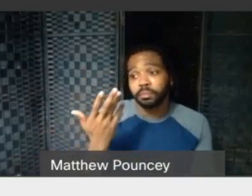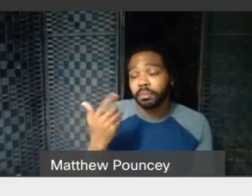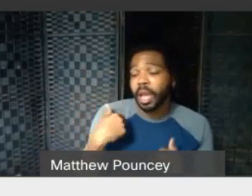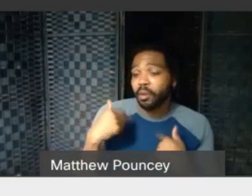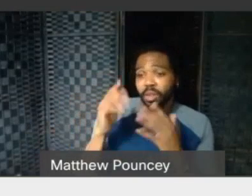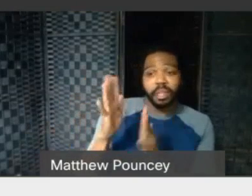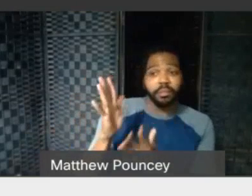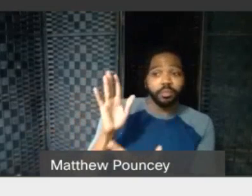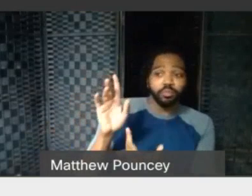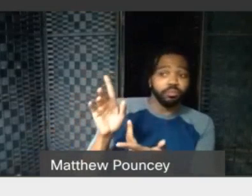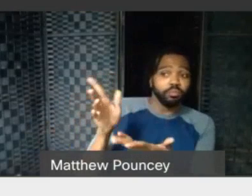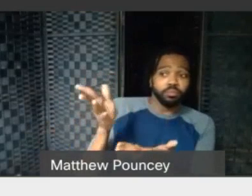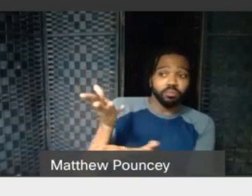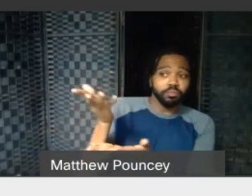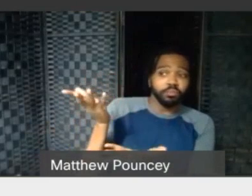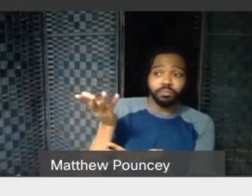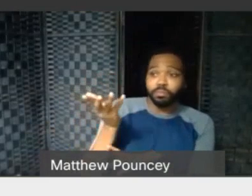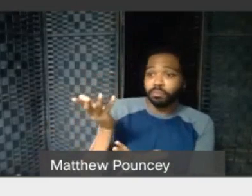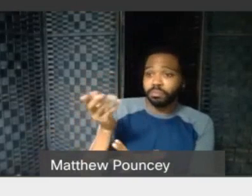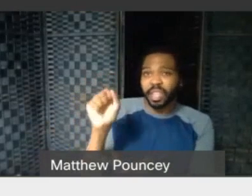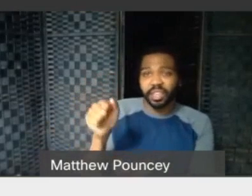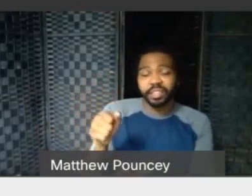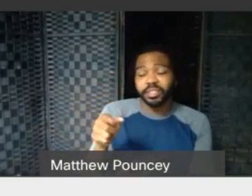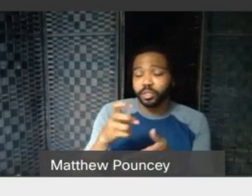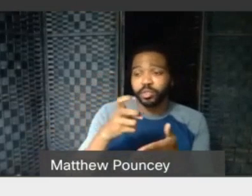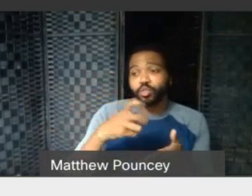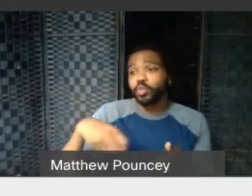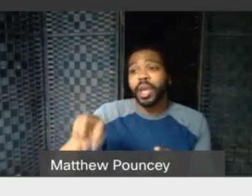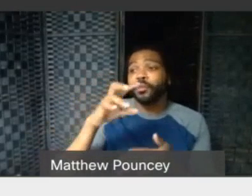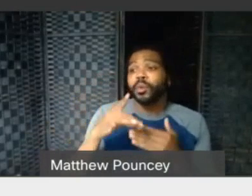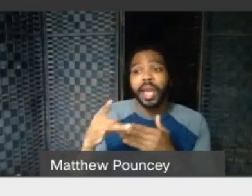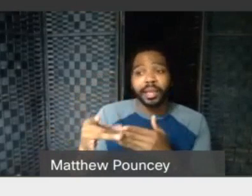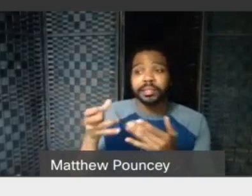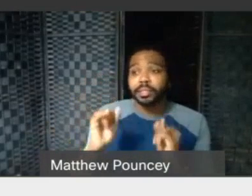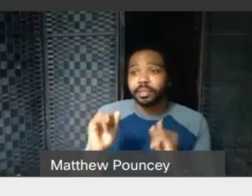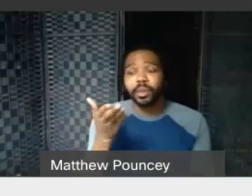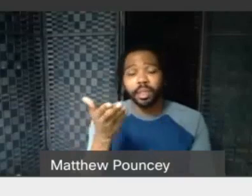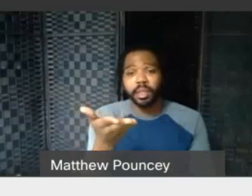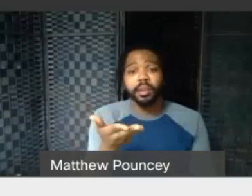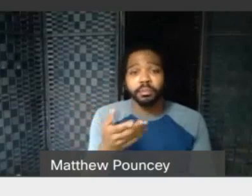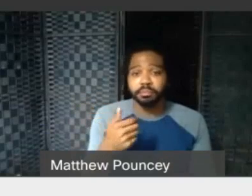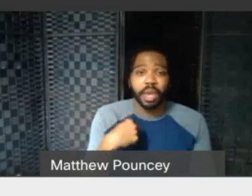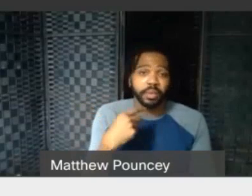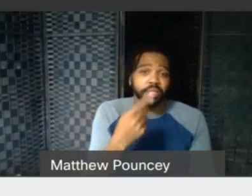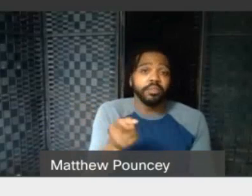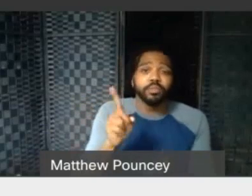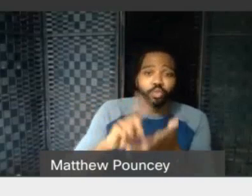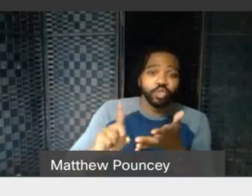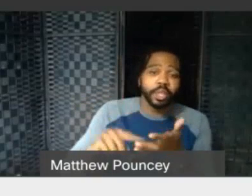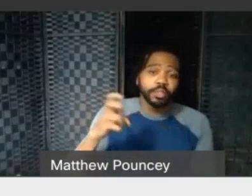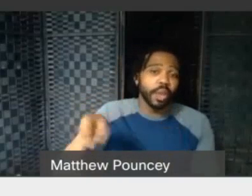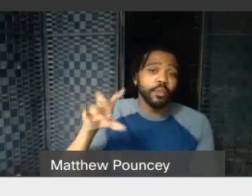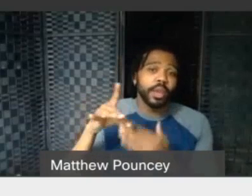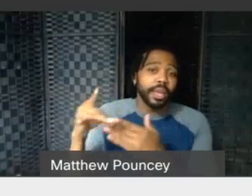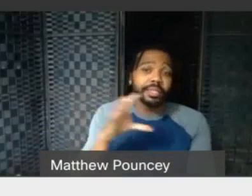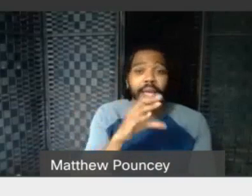to, yeah, the travel guidance is still there. So I would look at the travel guidance and the